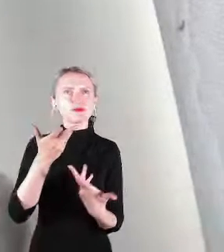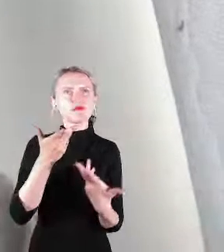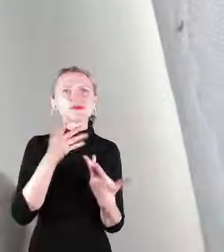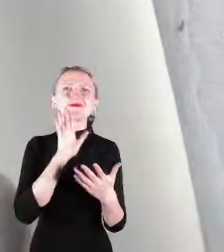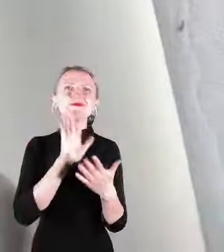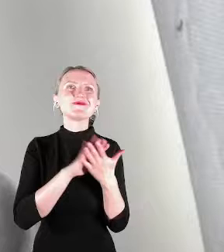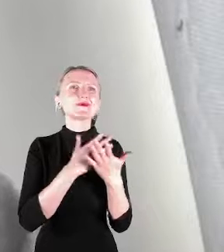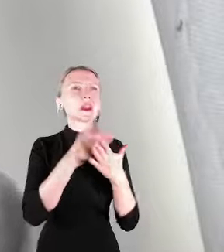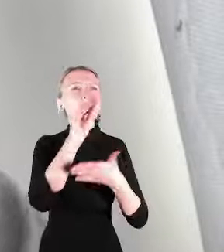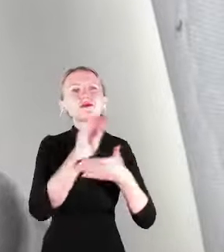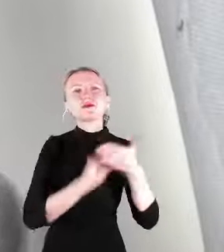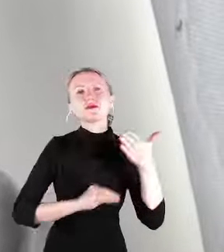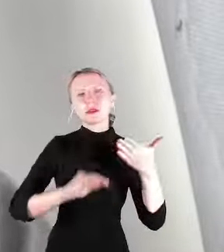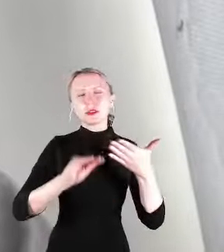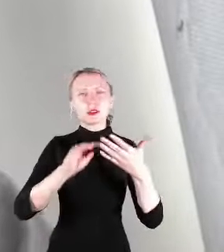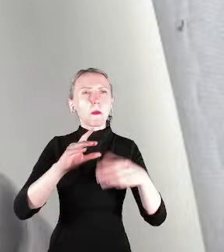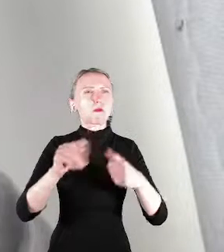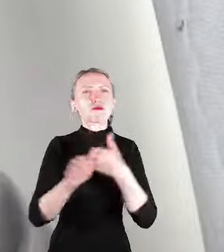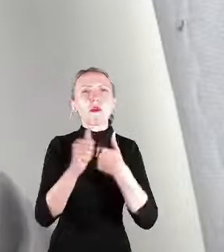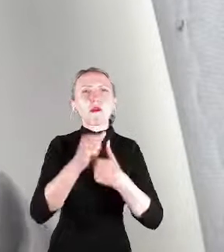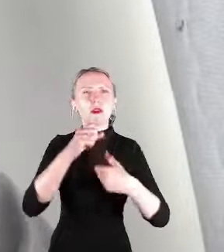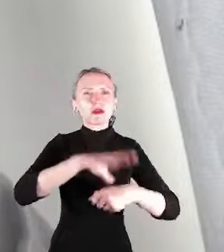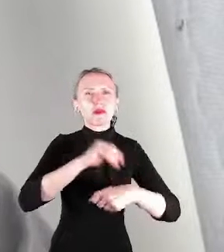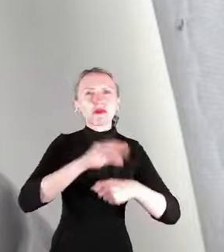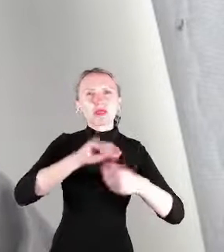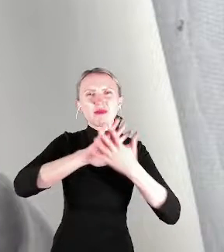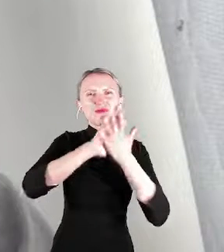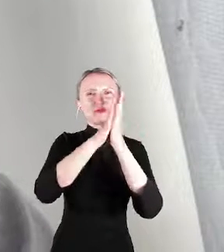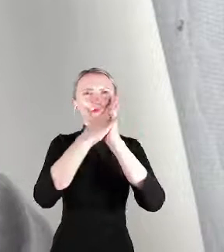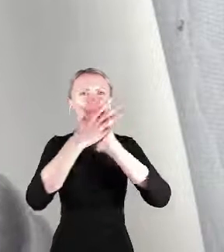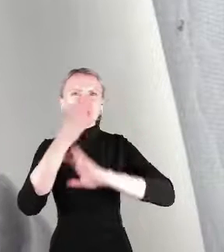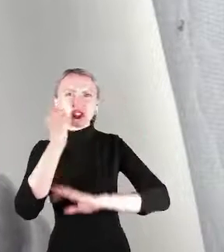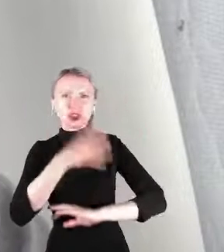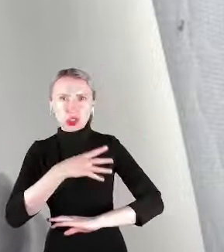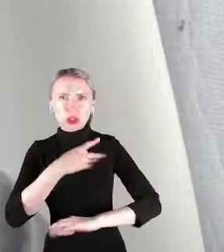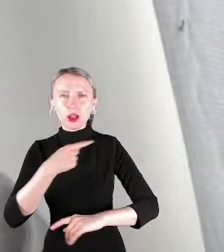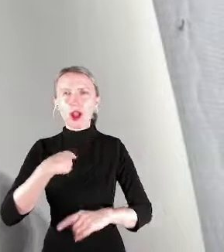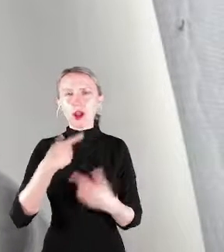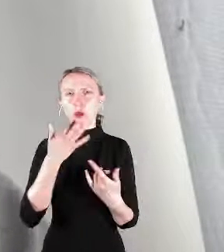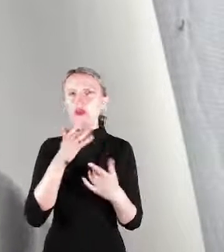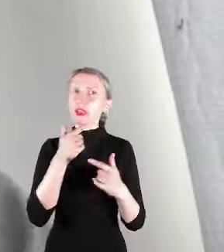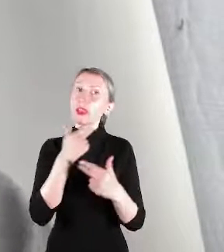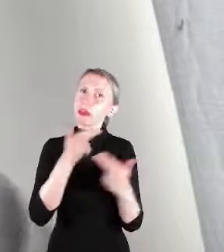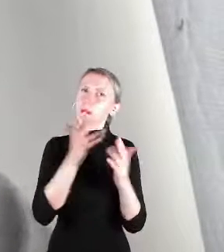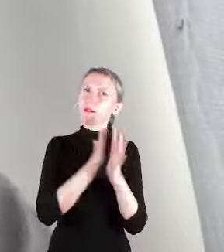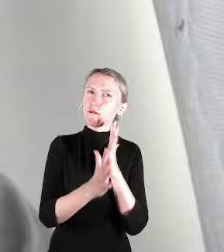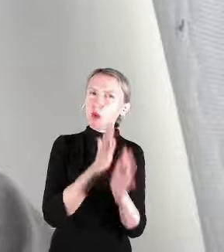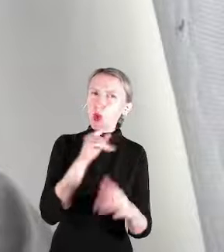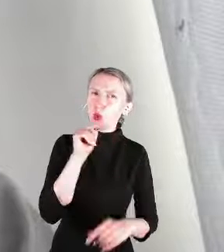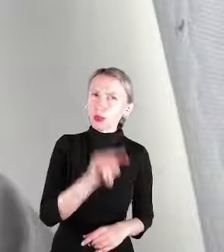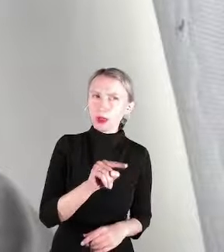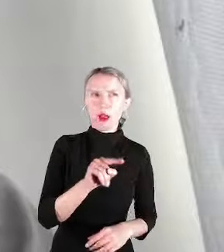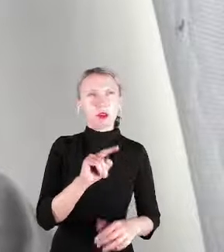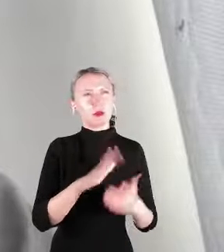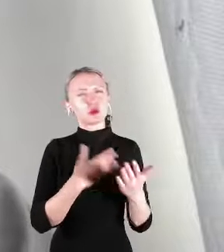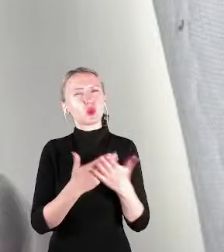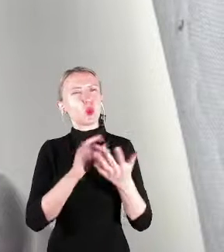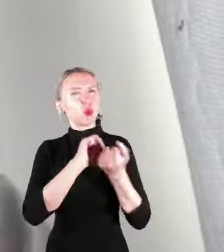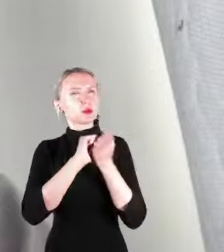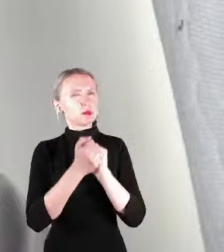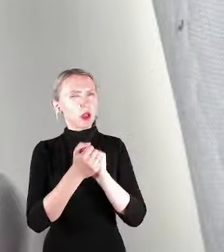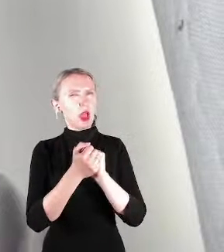mentioned, and talking about war in this context when it comes to changes in cityscapes